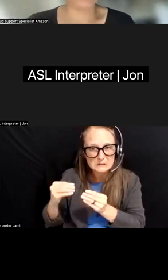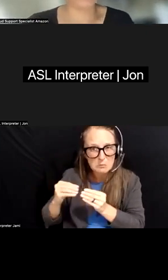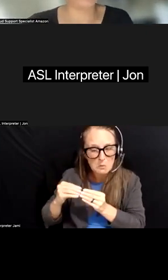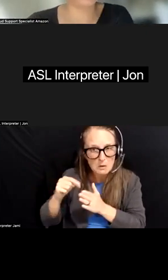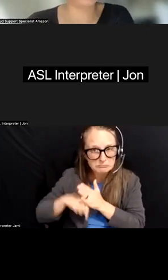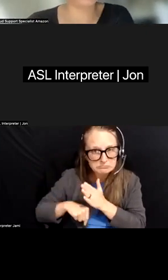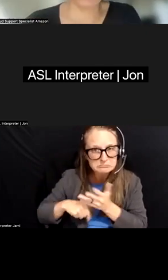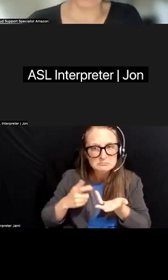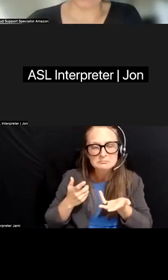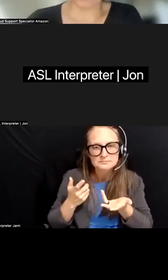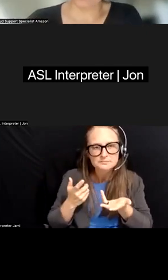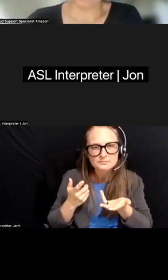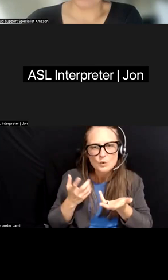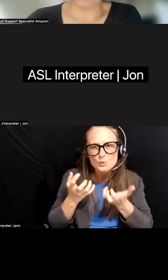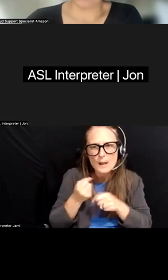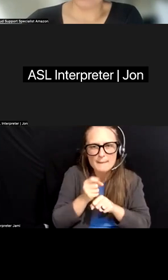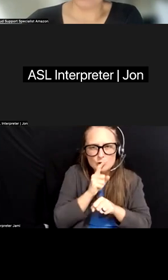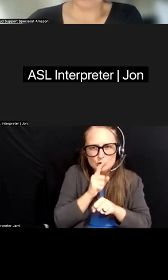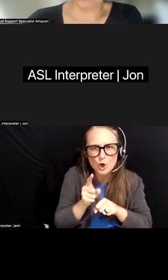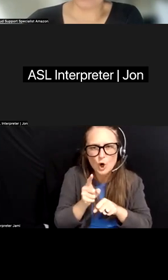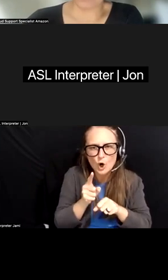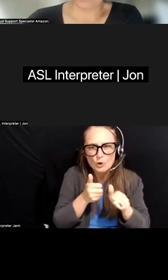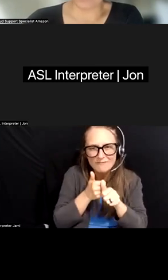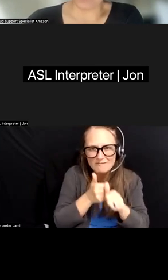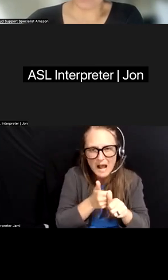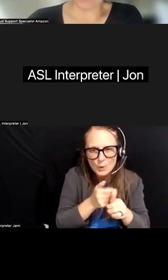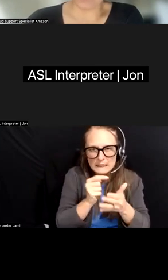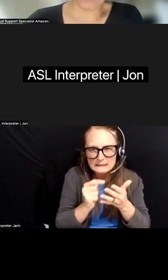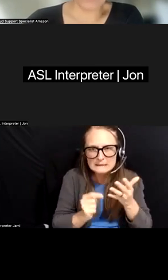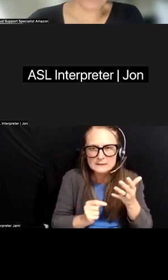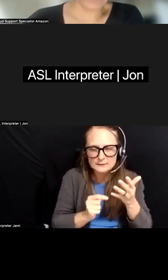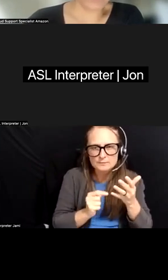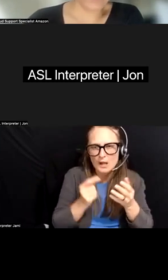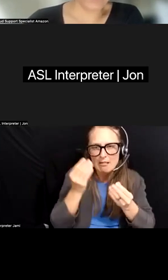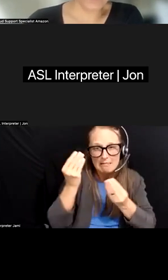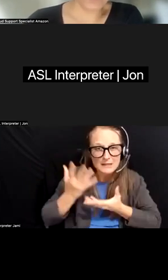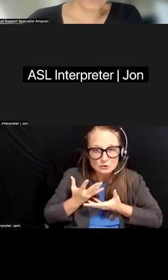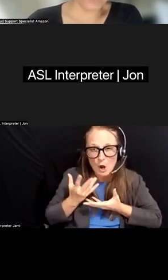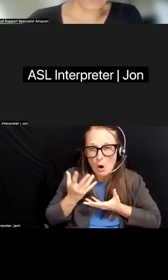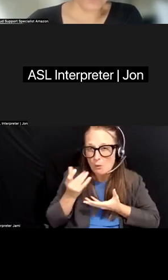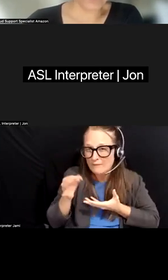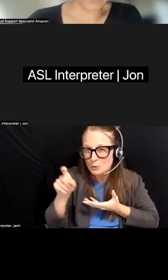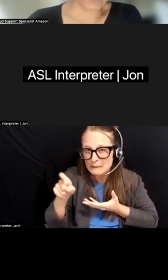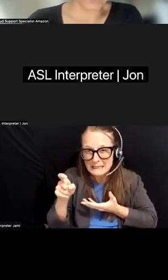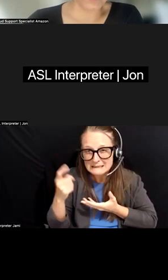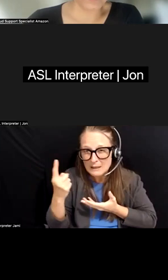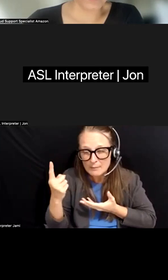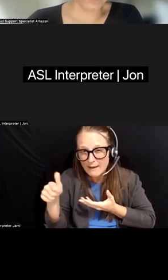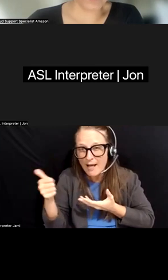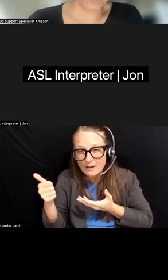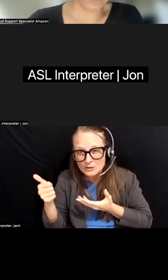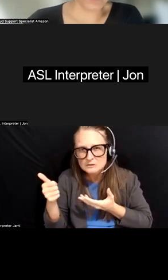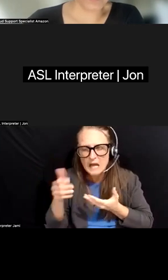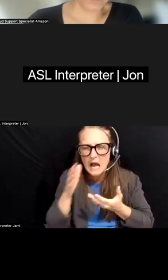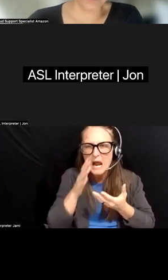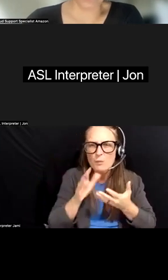We're just going to make sure you're following along, and you let us know if there's anything you need additional. I'm going to cite lots of